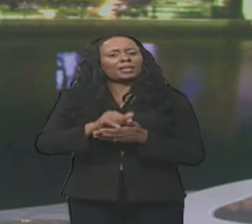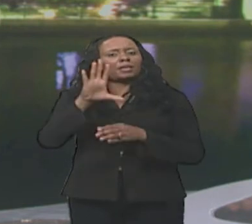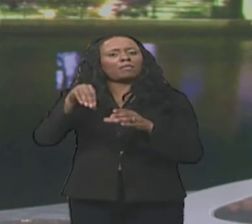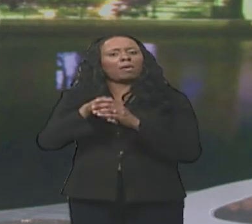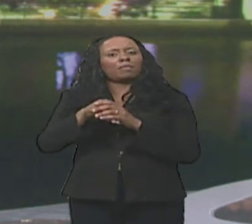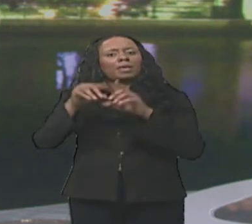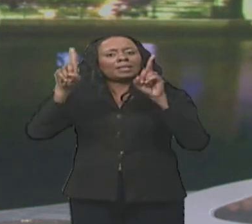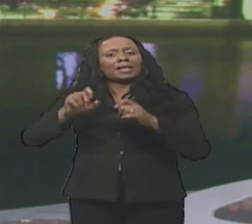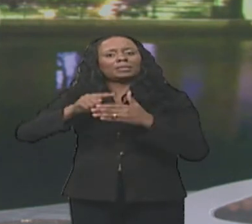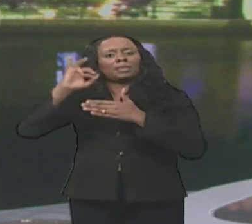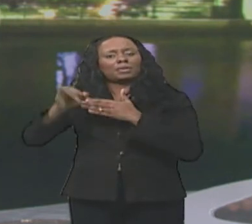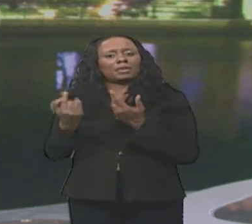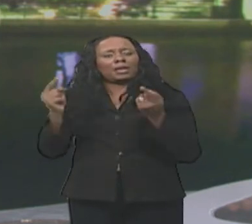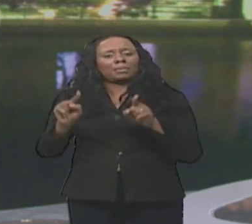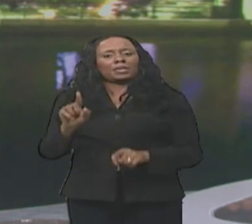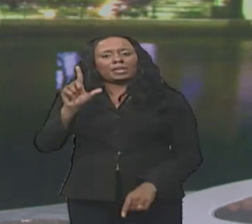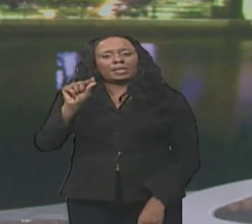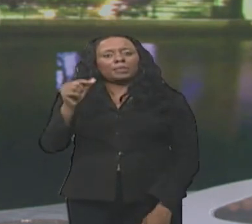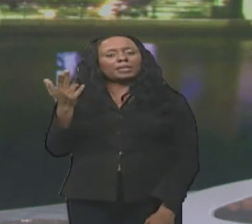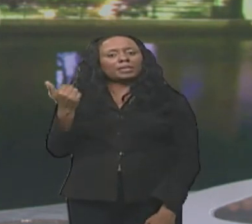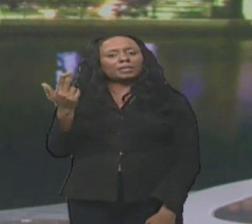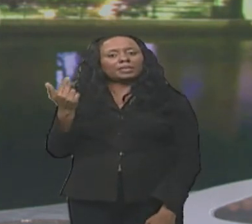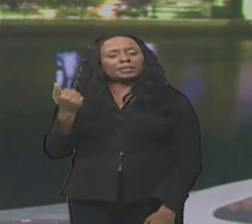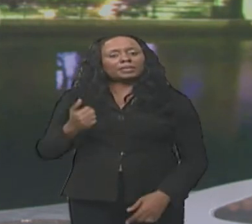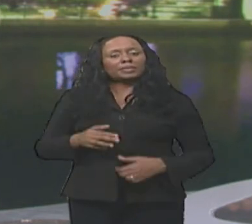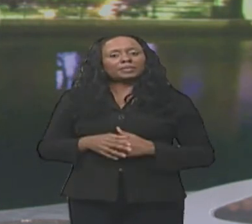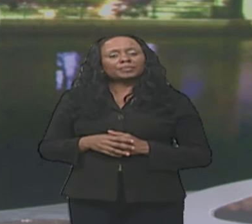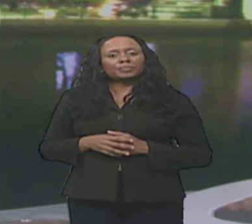allegedly conducted in 2013. More in this CNC3 report.